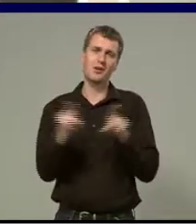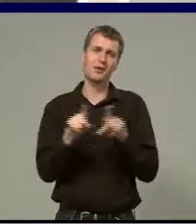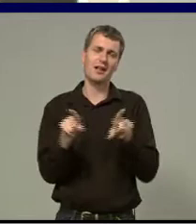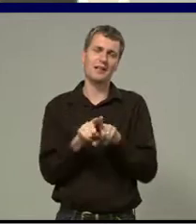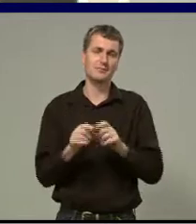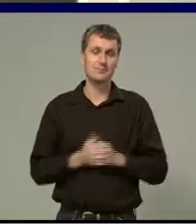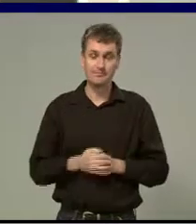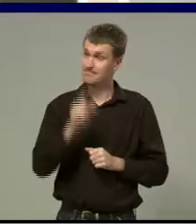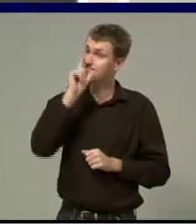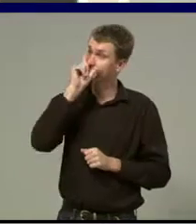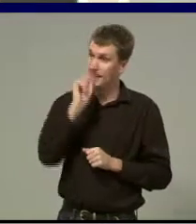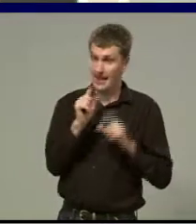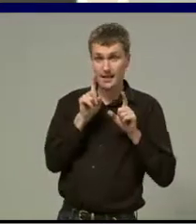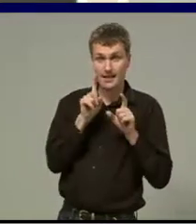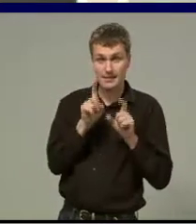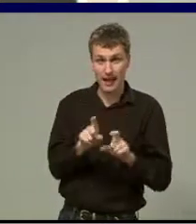to a month.